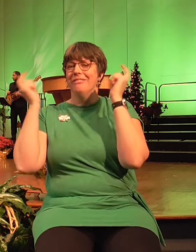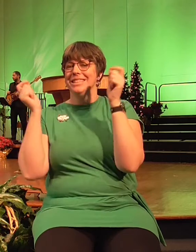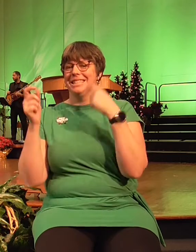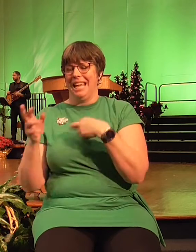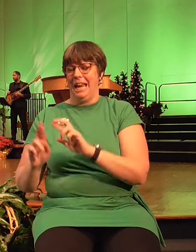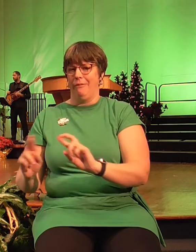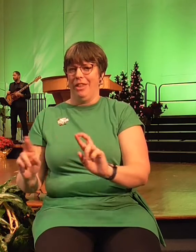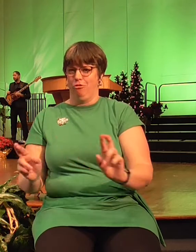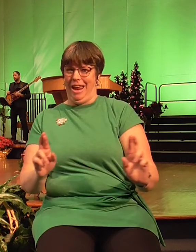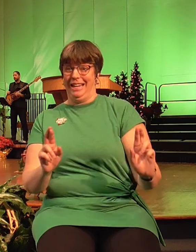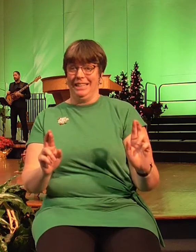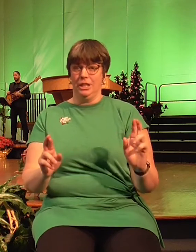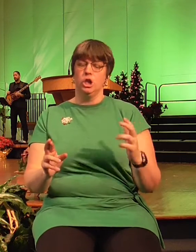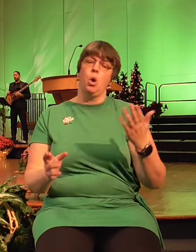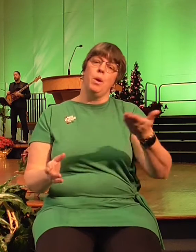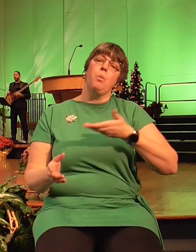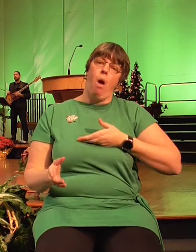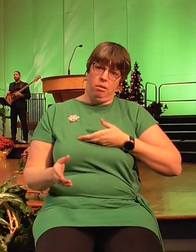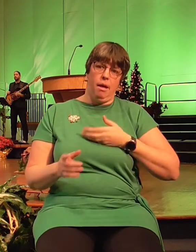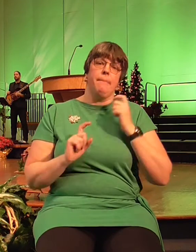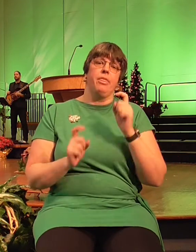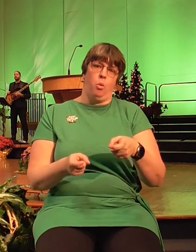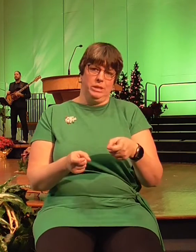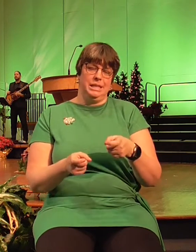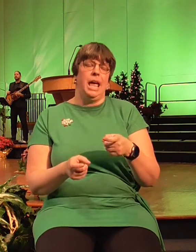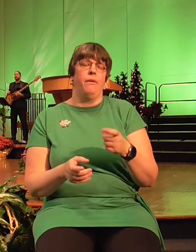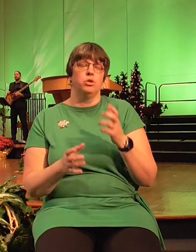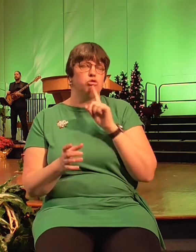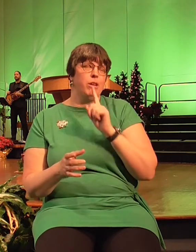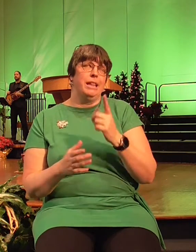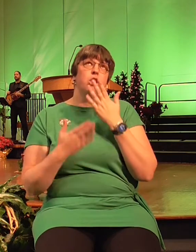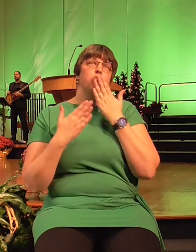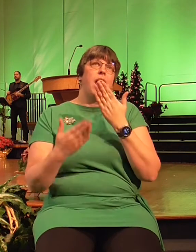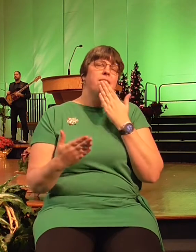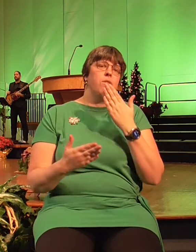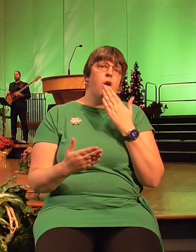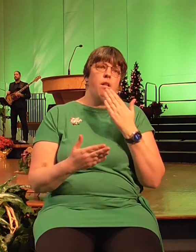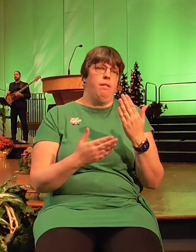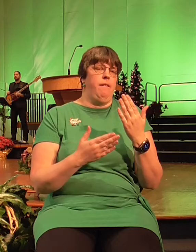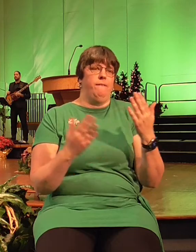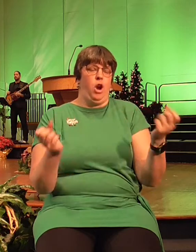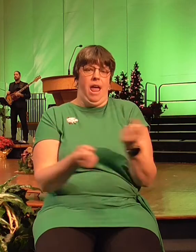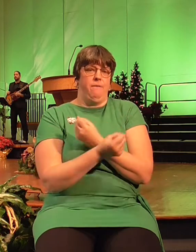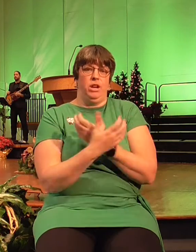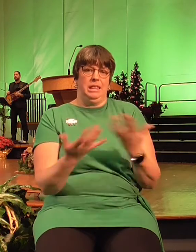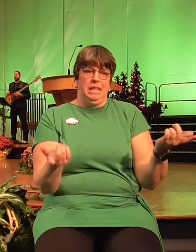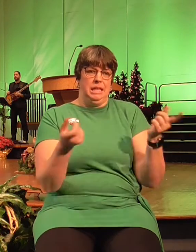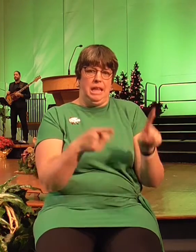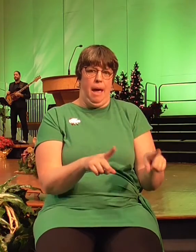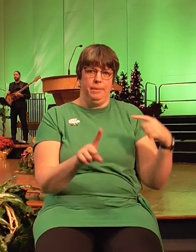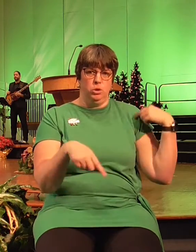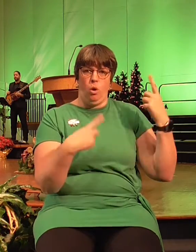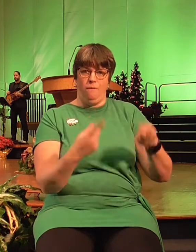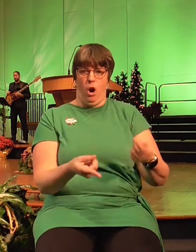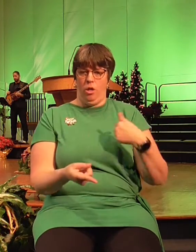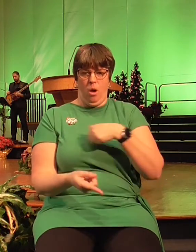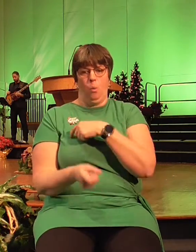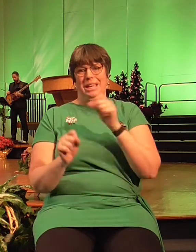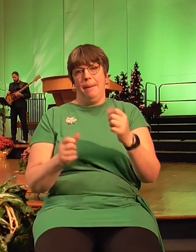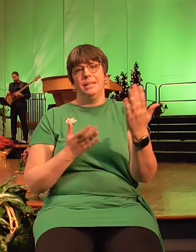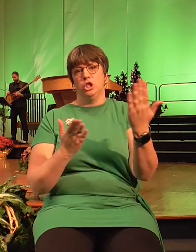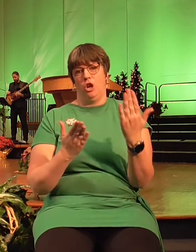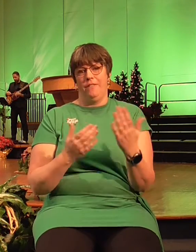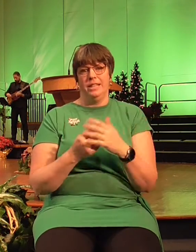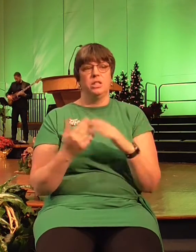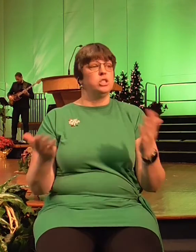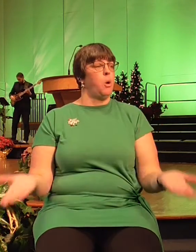ready, and so we welcome those gifts coming back in, and we're so grateful for all the tags that have been taken and the wonderful way that we can be of service. And so let